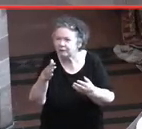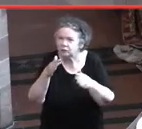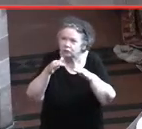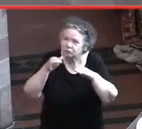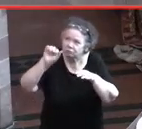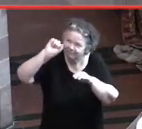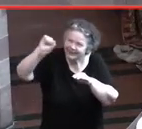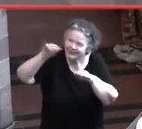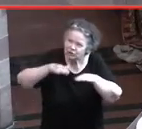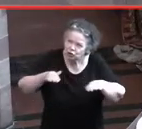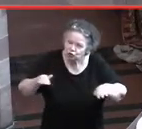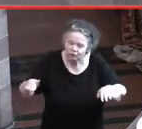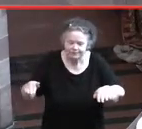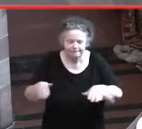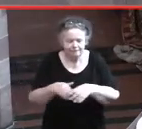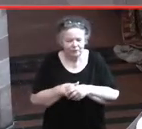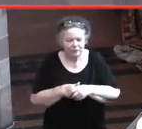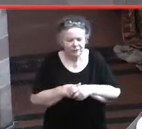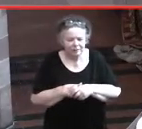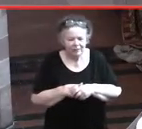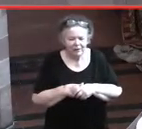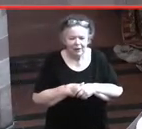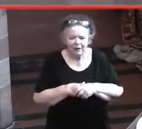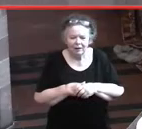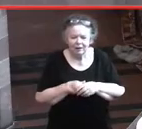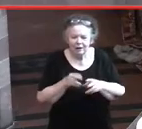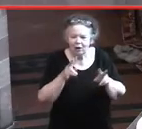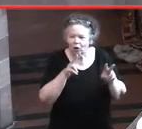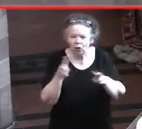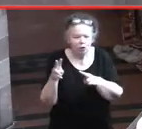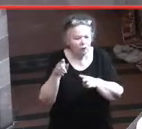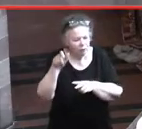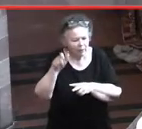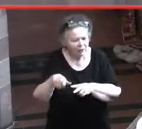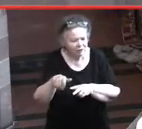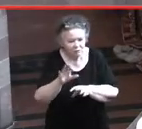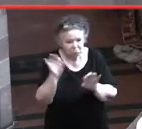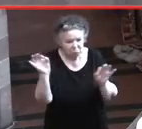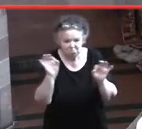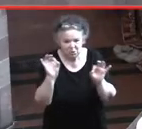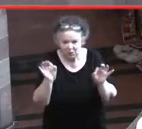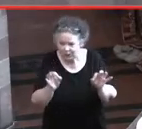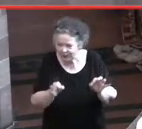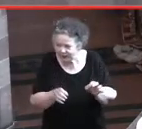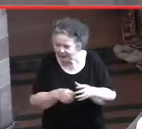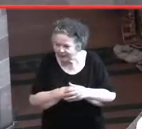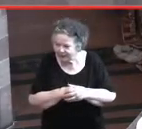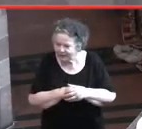Find someone you don't know.